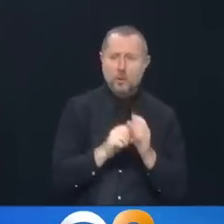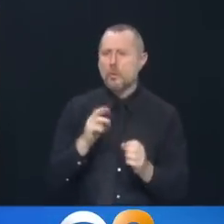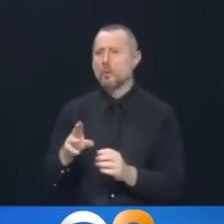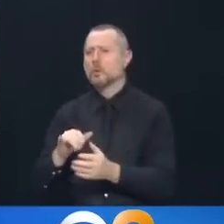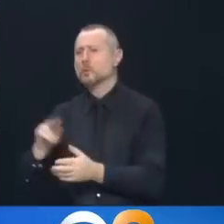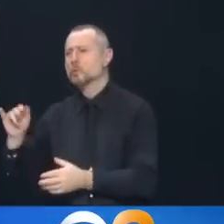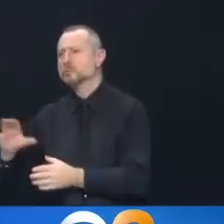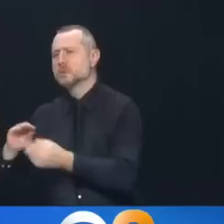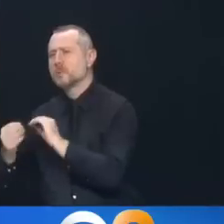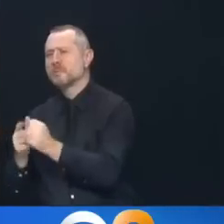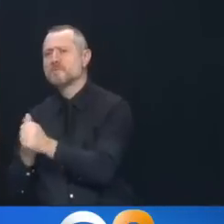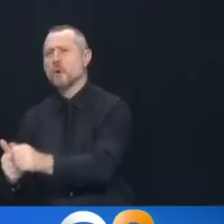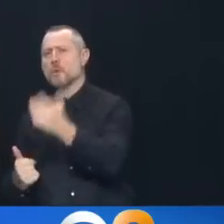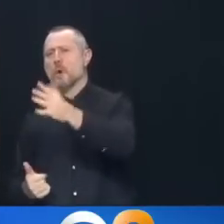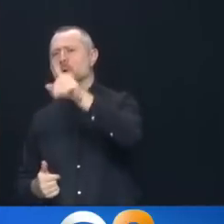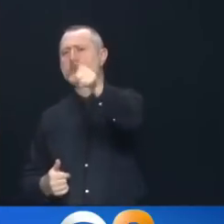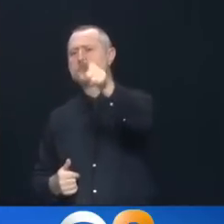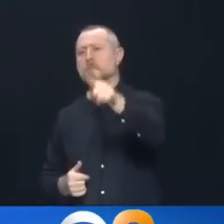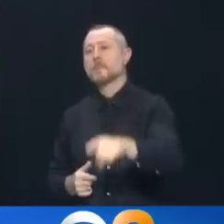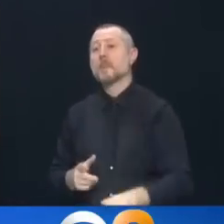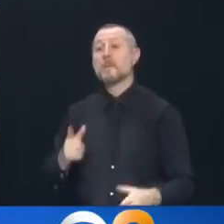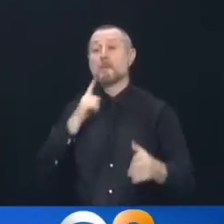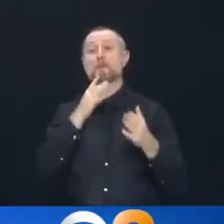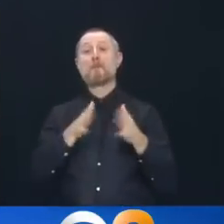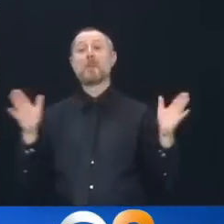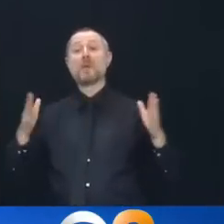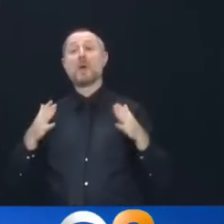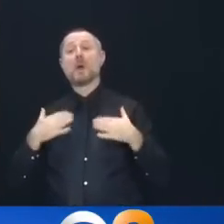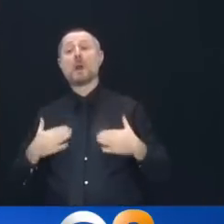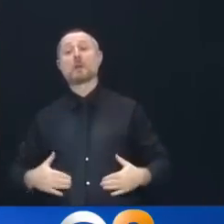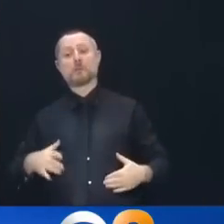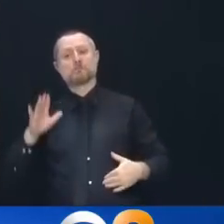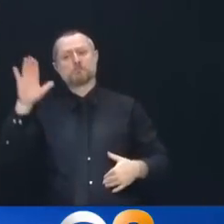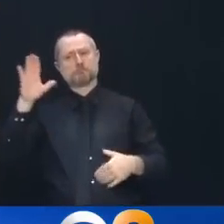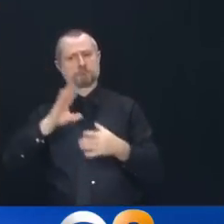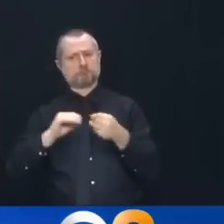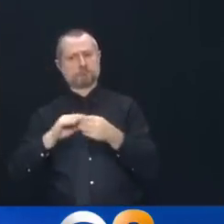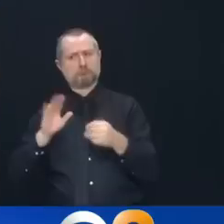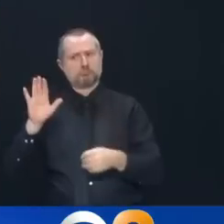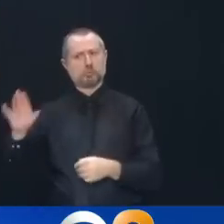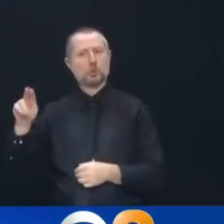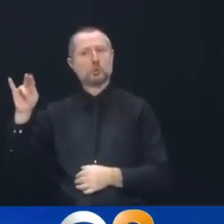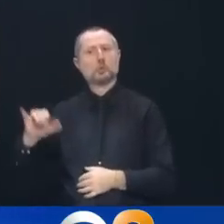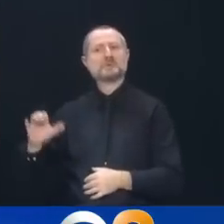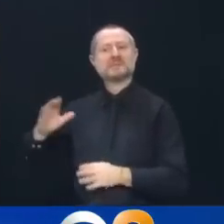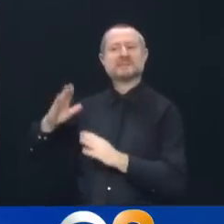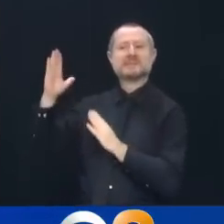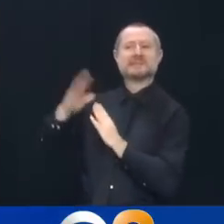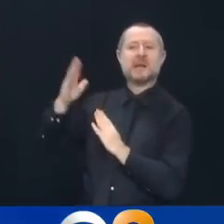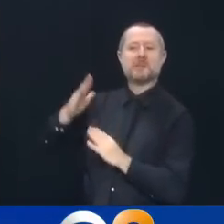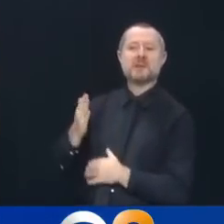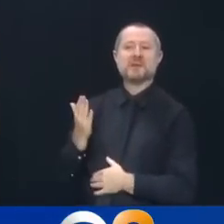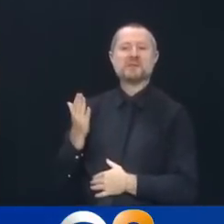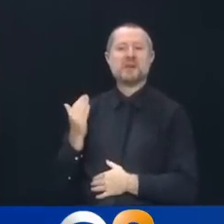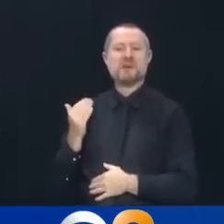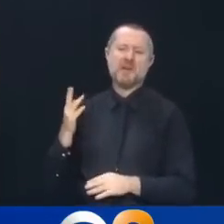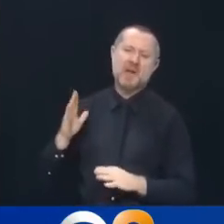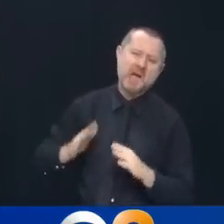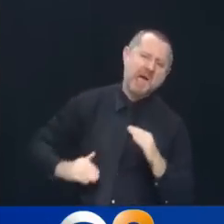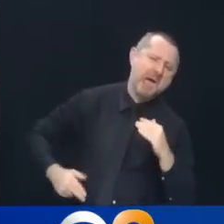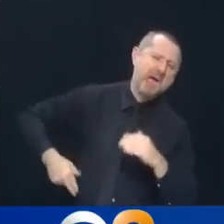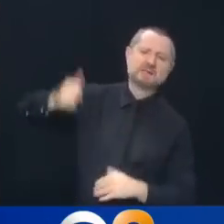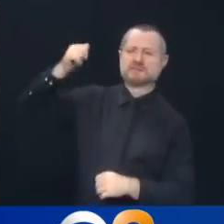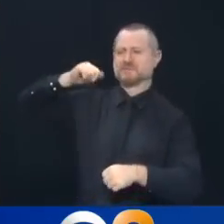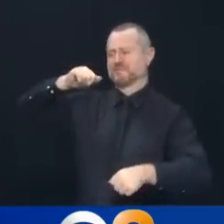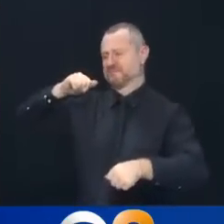And public health experts are saying New York is one of the top 15 highest infection rates. Our positivity rates just show we're doing a lot of testing, and